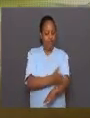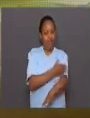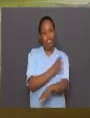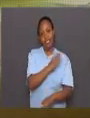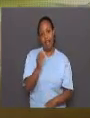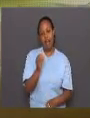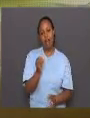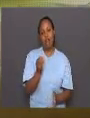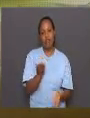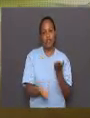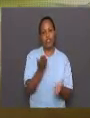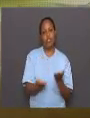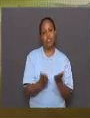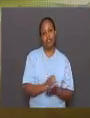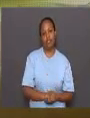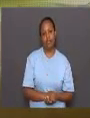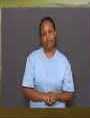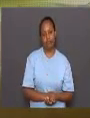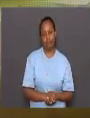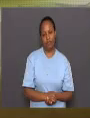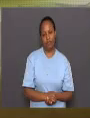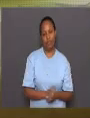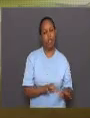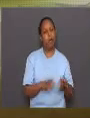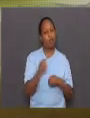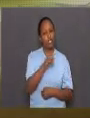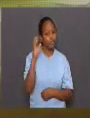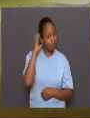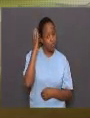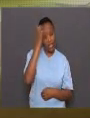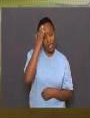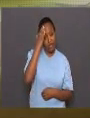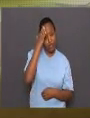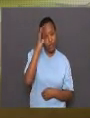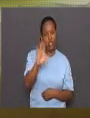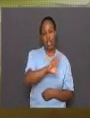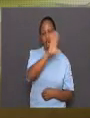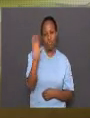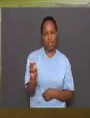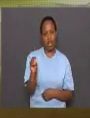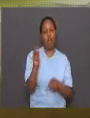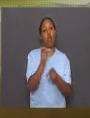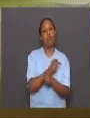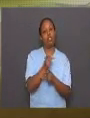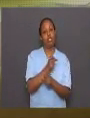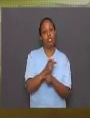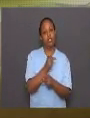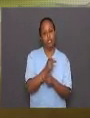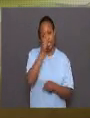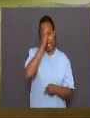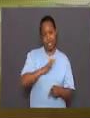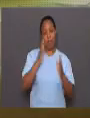justice. Students, have you heard of the African Commission on Human